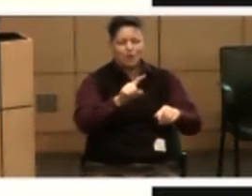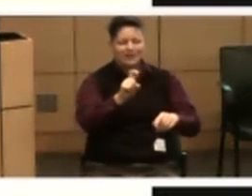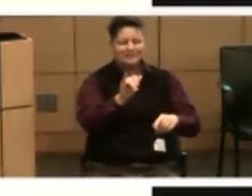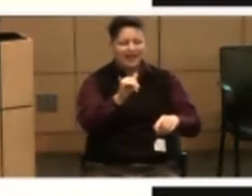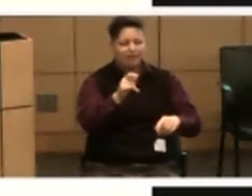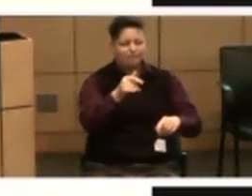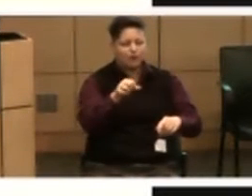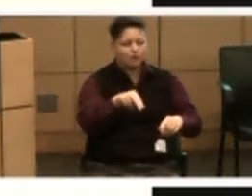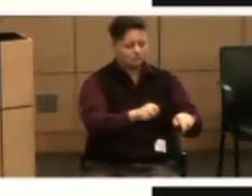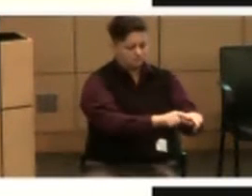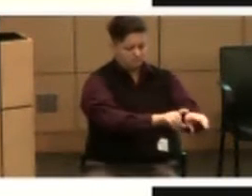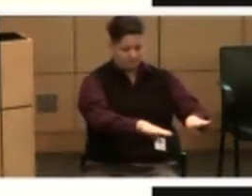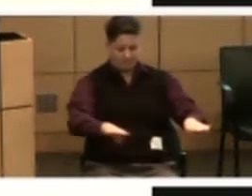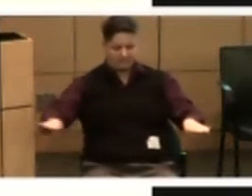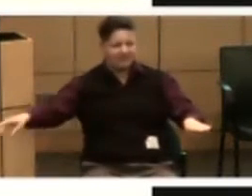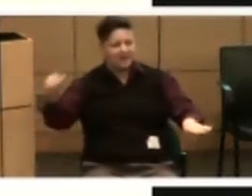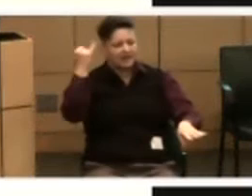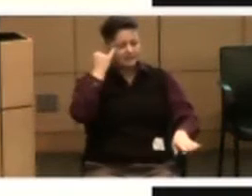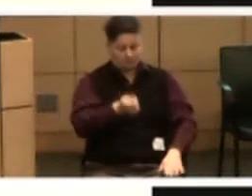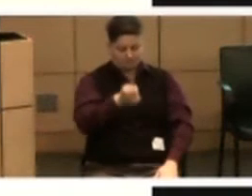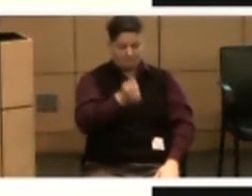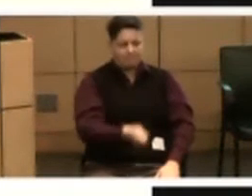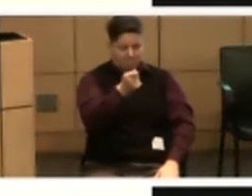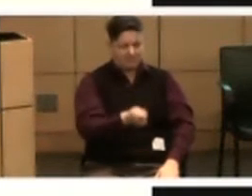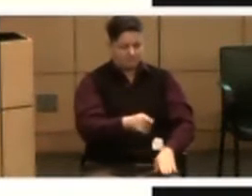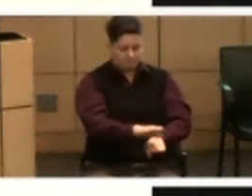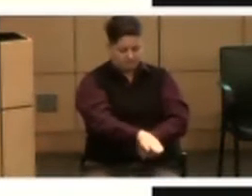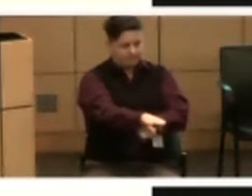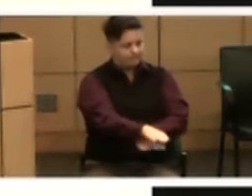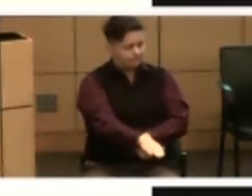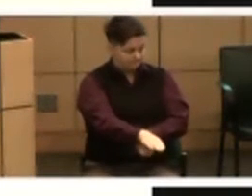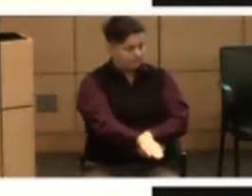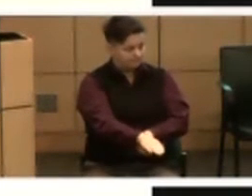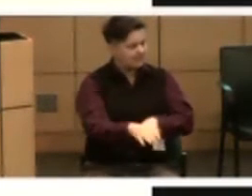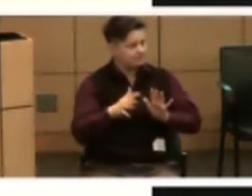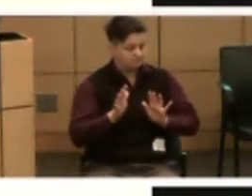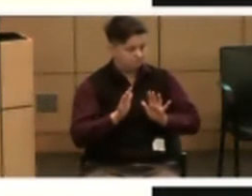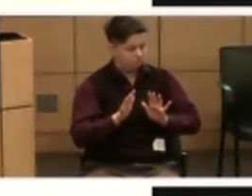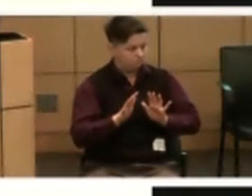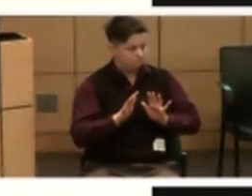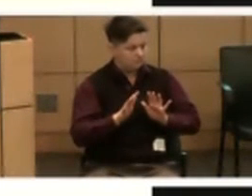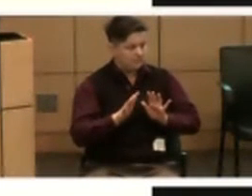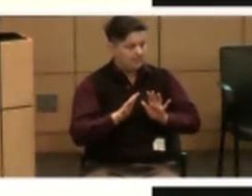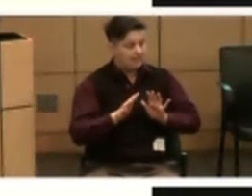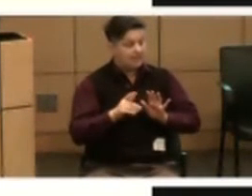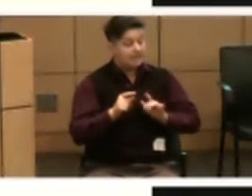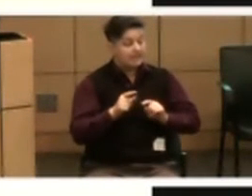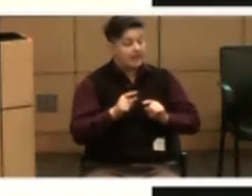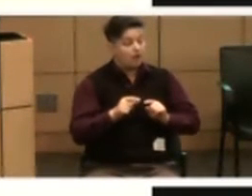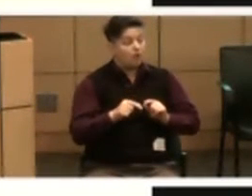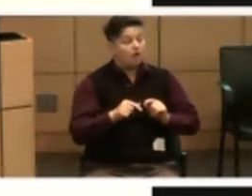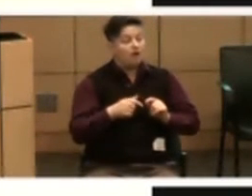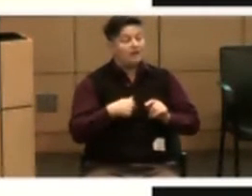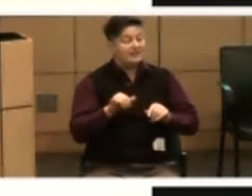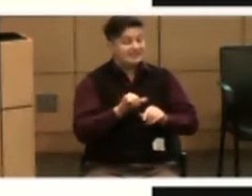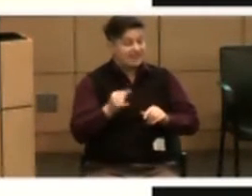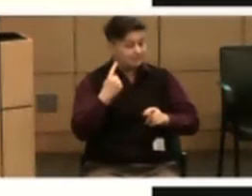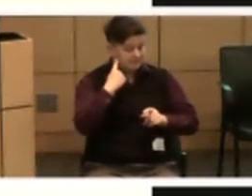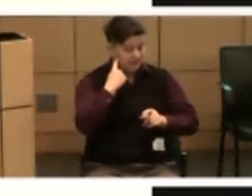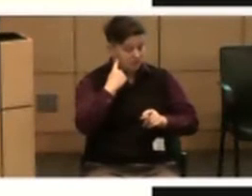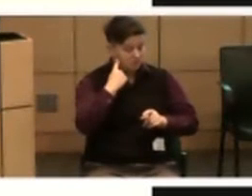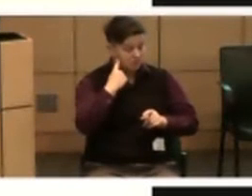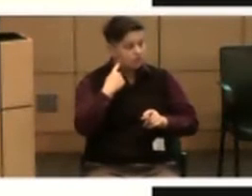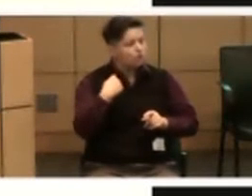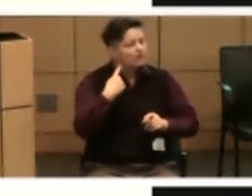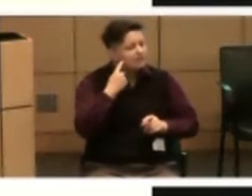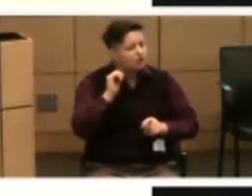So you hear a brick being struck in a room. Okay, I'm going to play the same sound. I haven't done anything to it other than reversed it in time. And I think what you'll hear now is the echo,